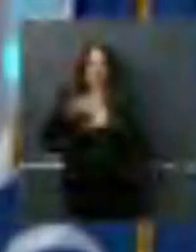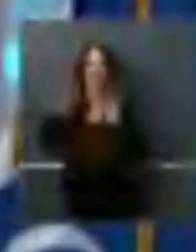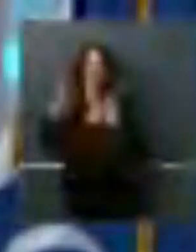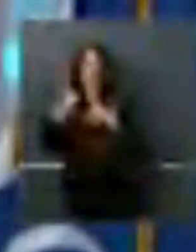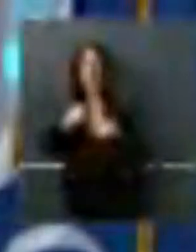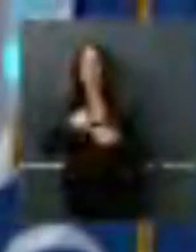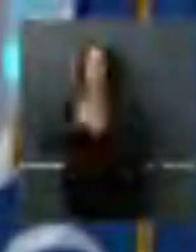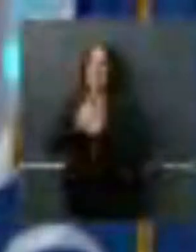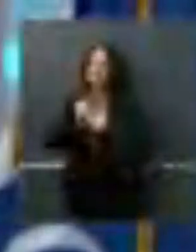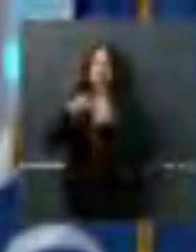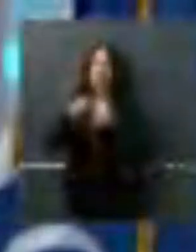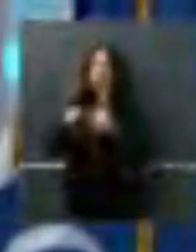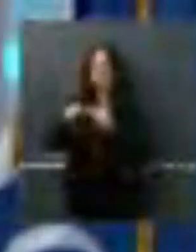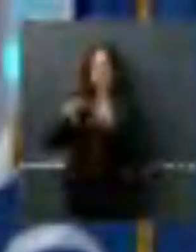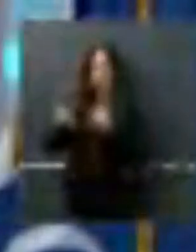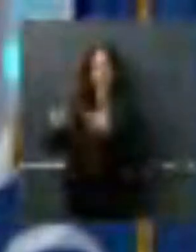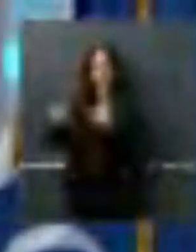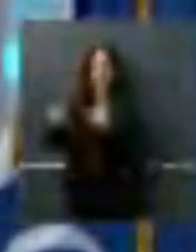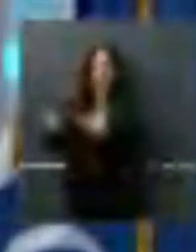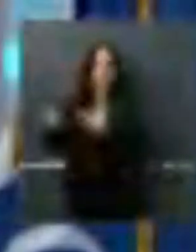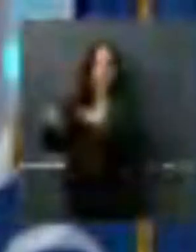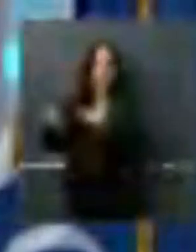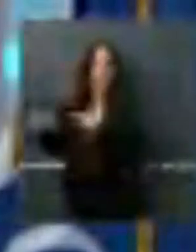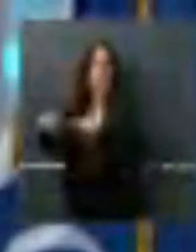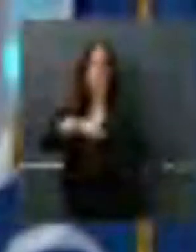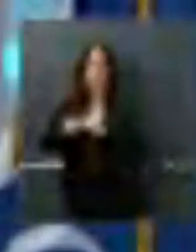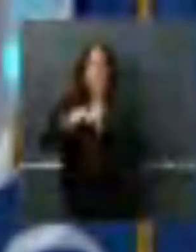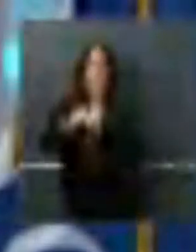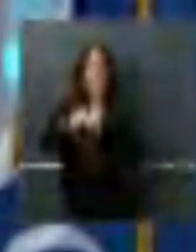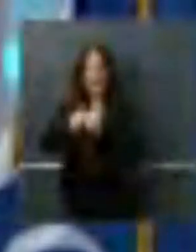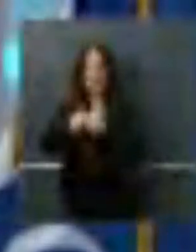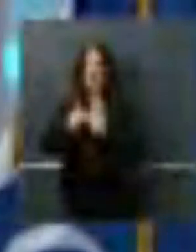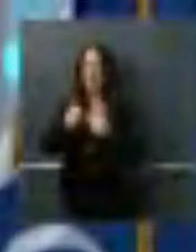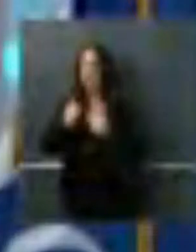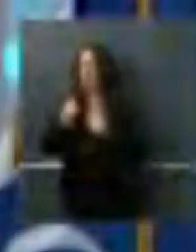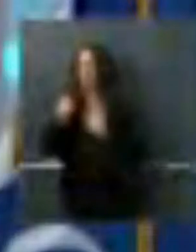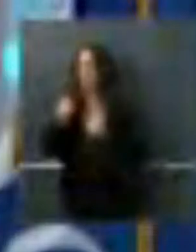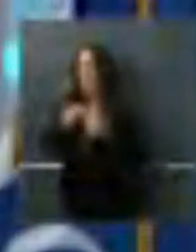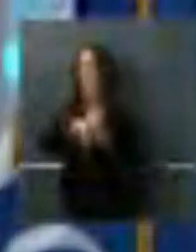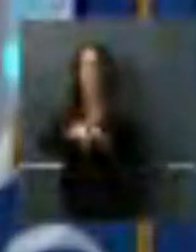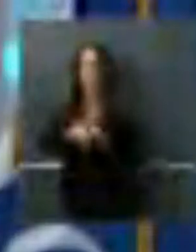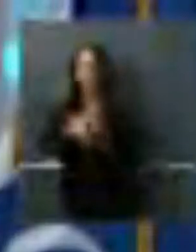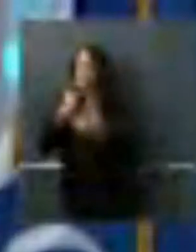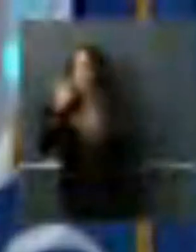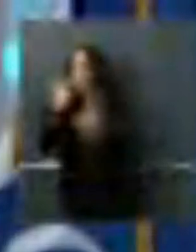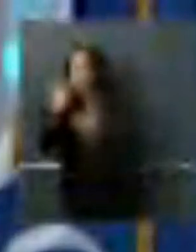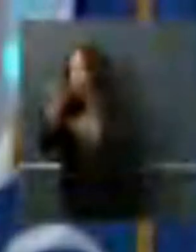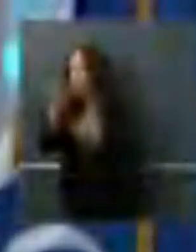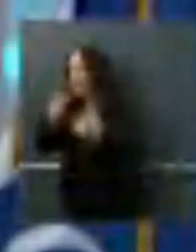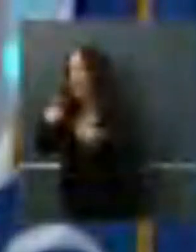by what those trends are into the future, but largely through the actuals that we're seeing today.